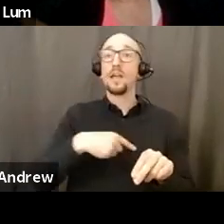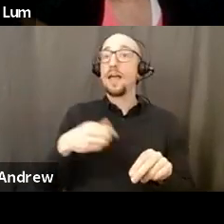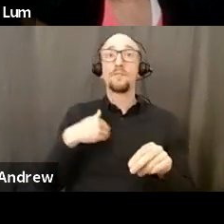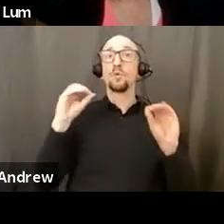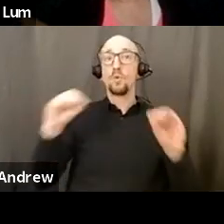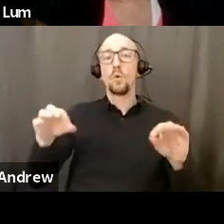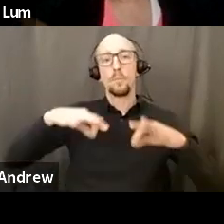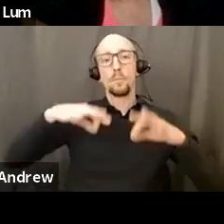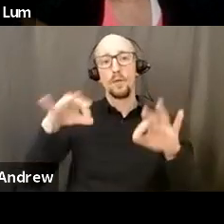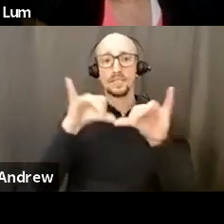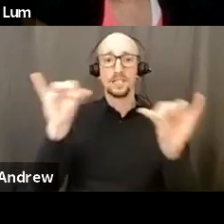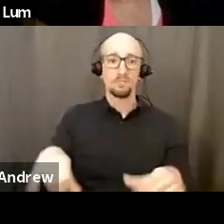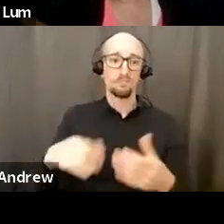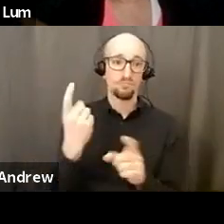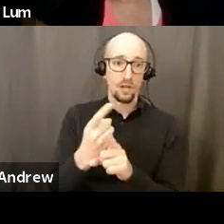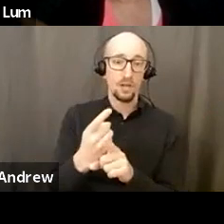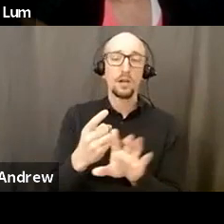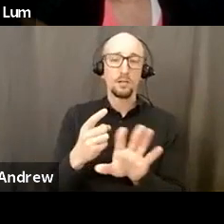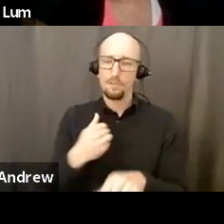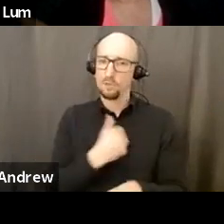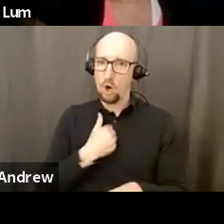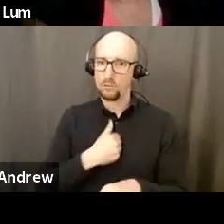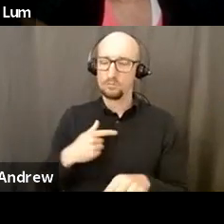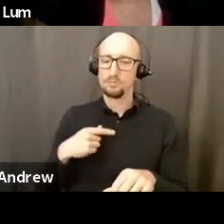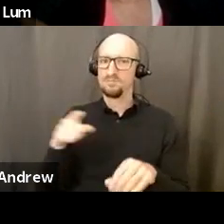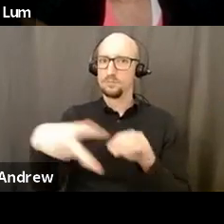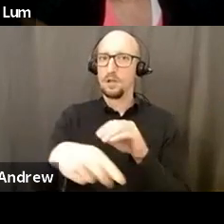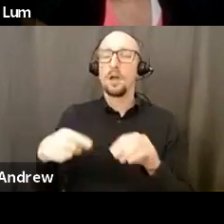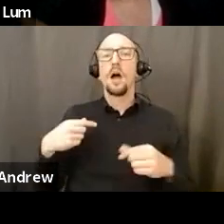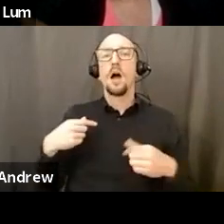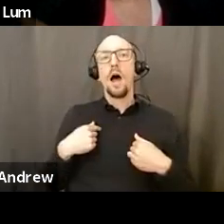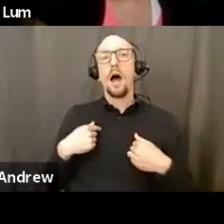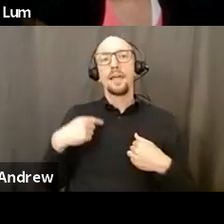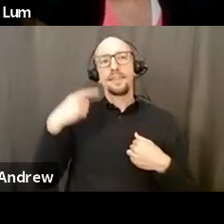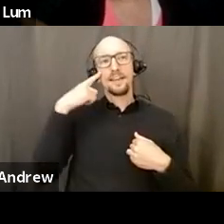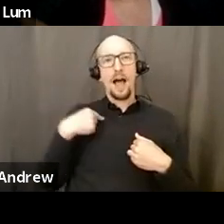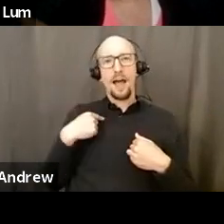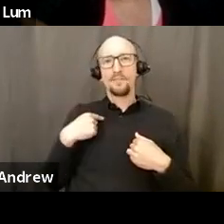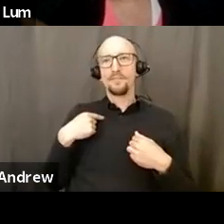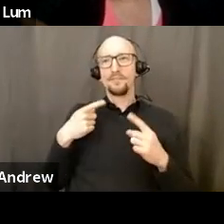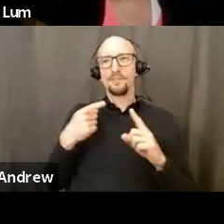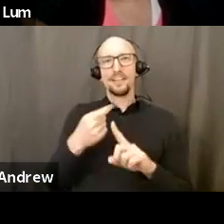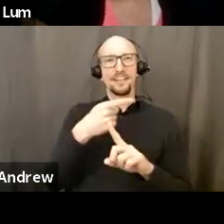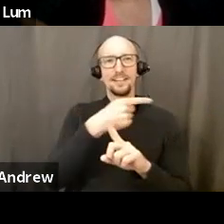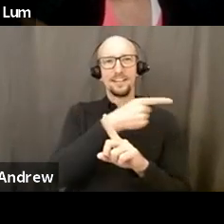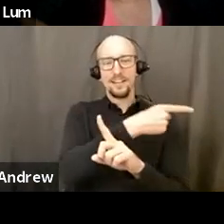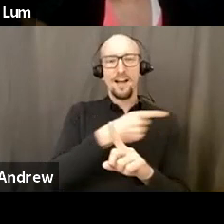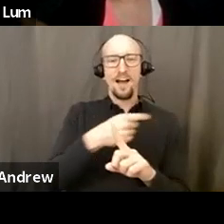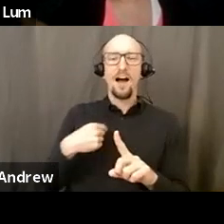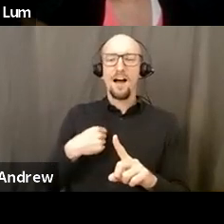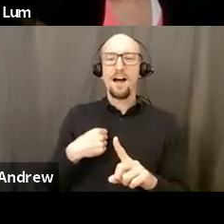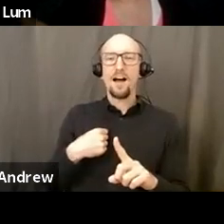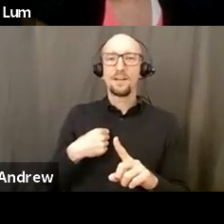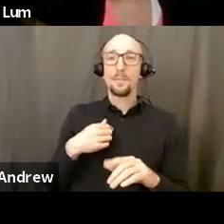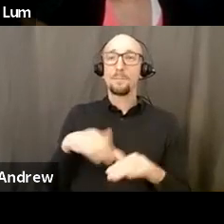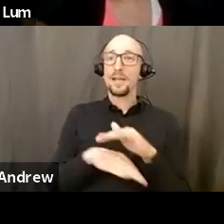we do And I have think, more. if I may, I think I have moved off the needle and said,